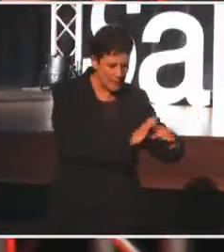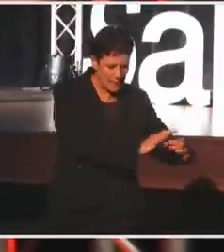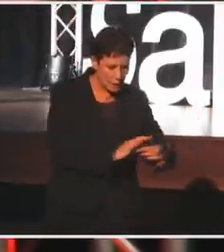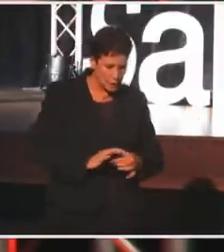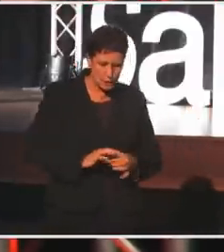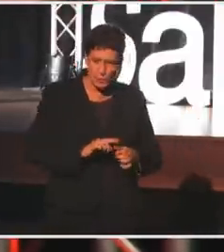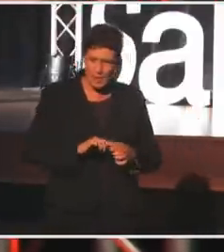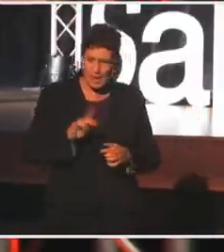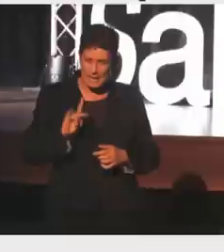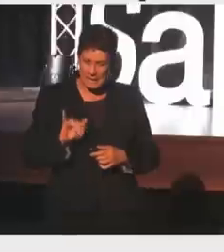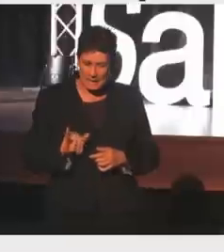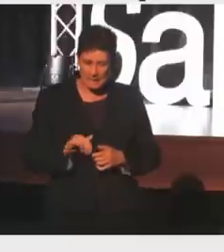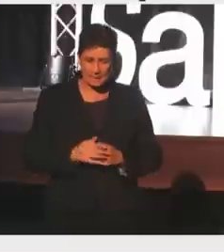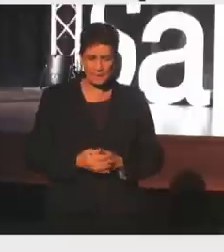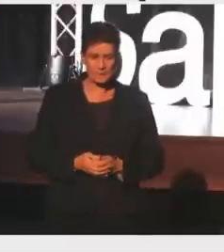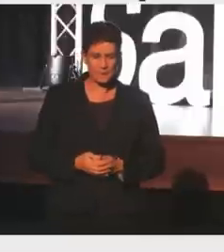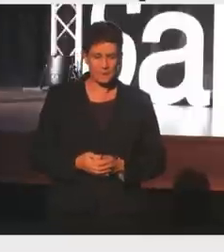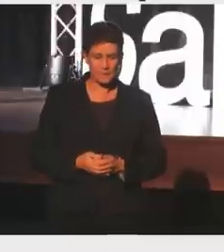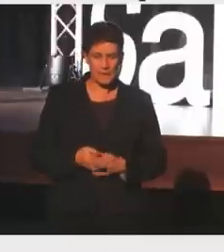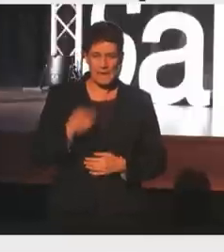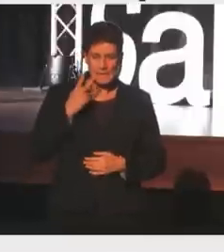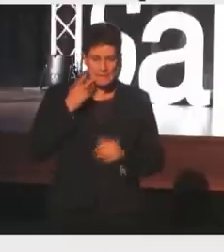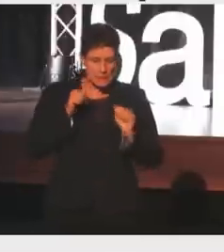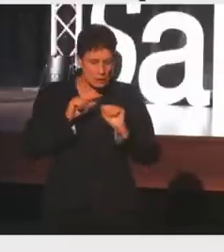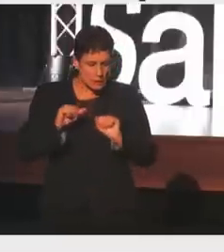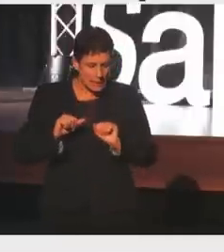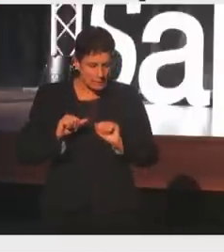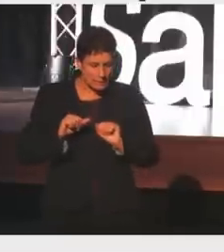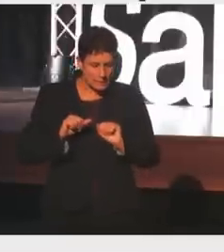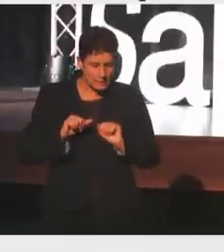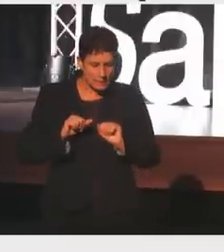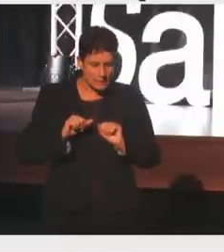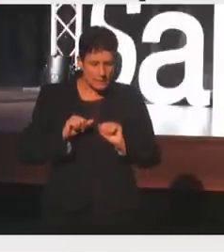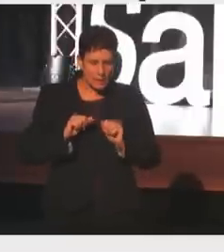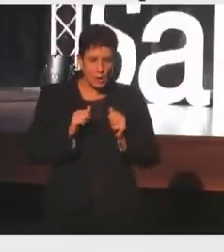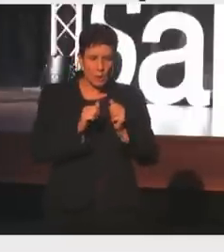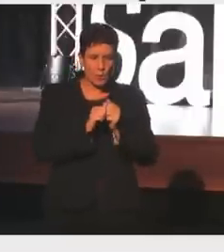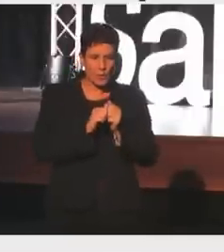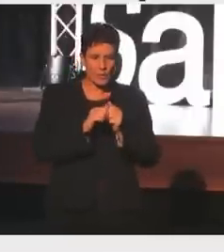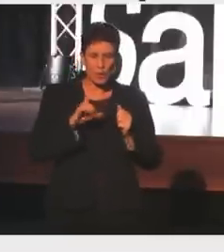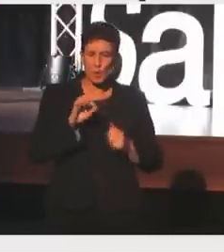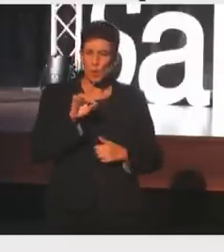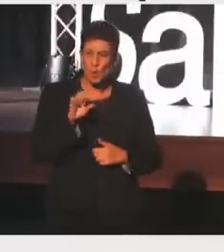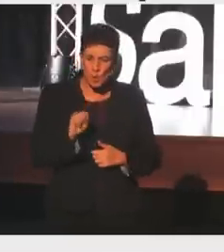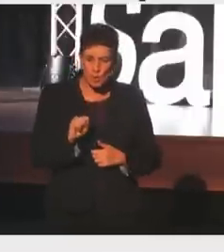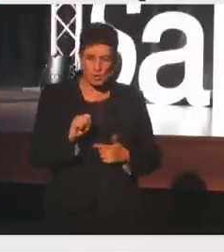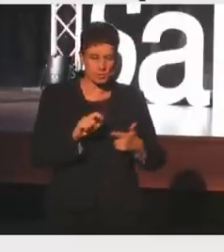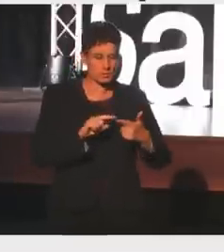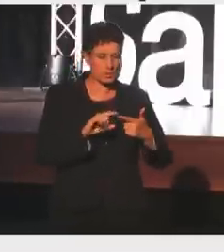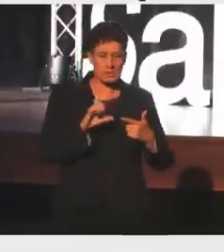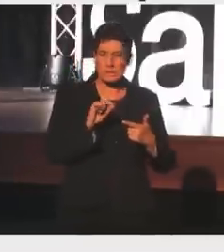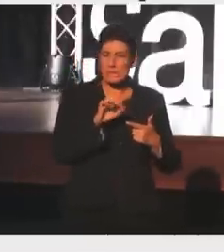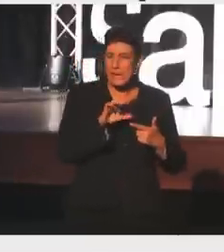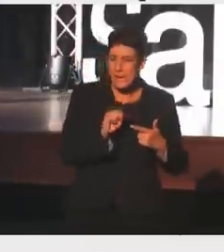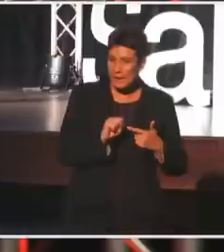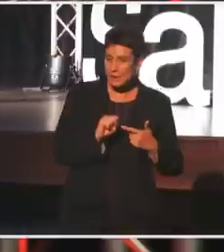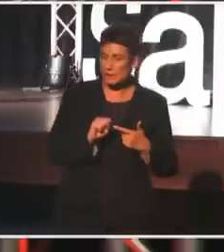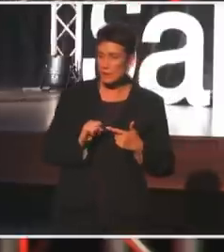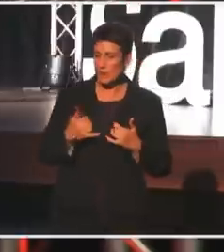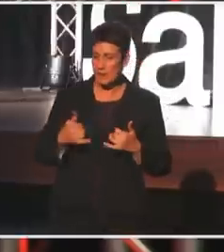key. I see shapes in chords as well as scales. When I play a